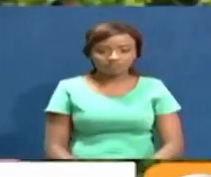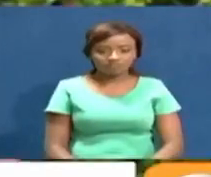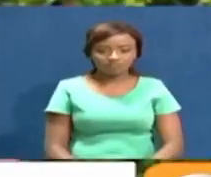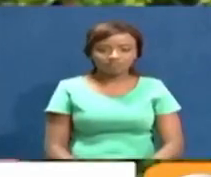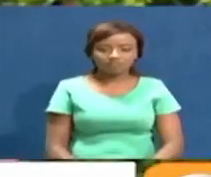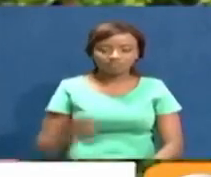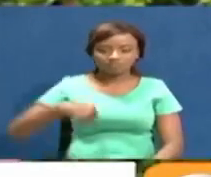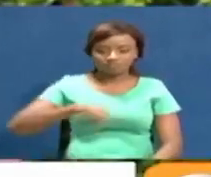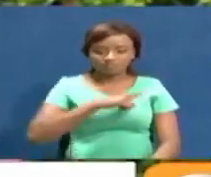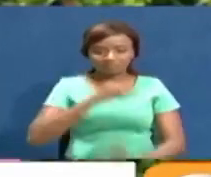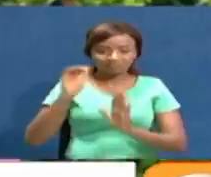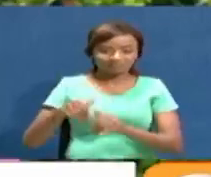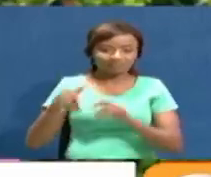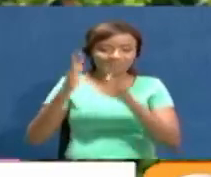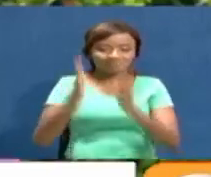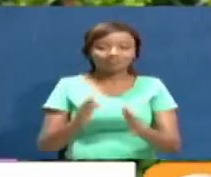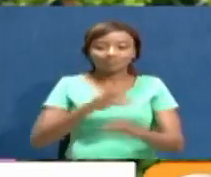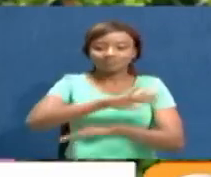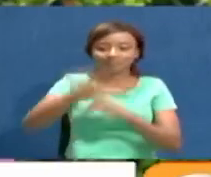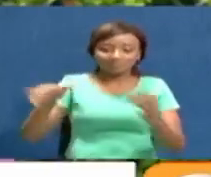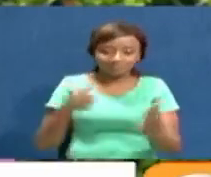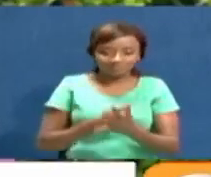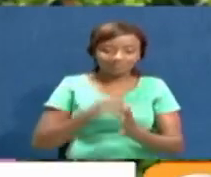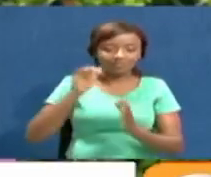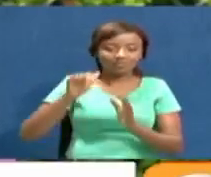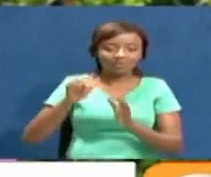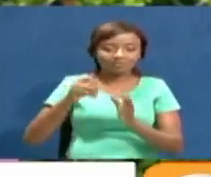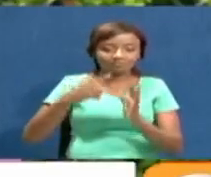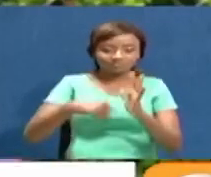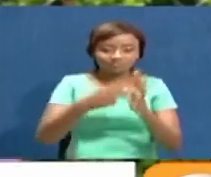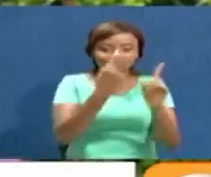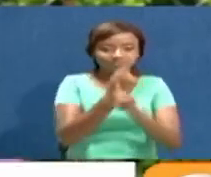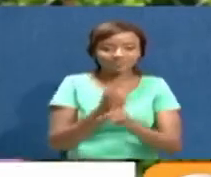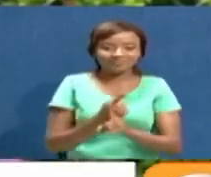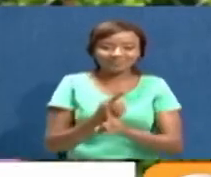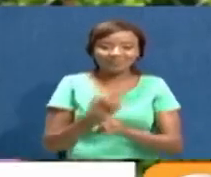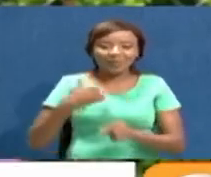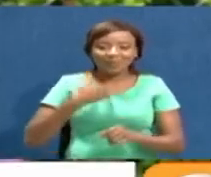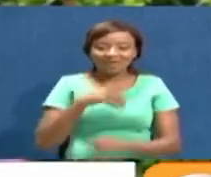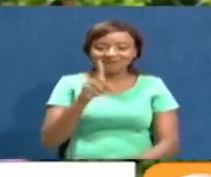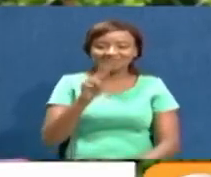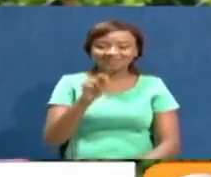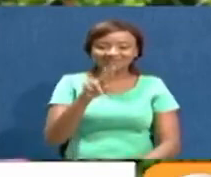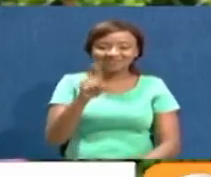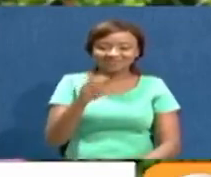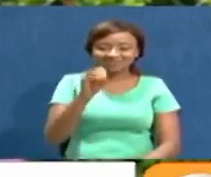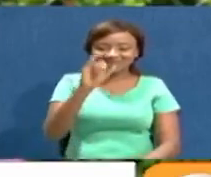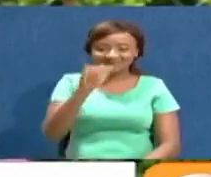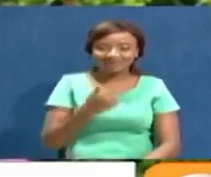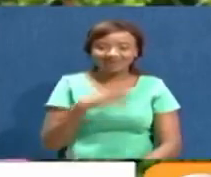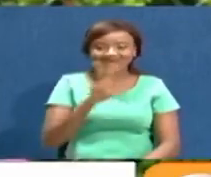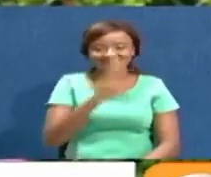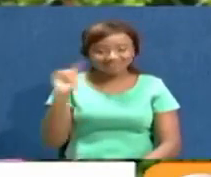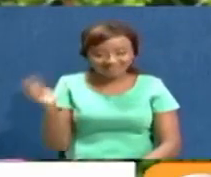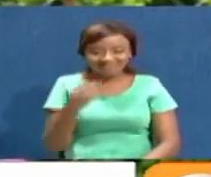We as farmers, across all the millers, we have Nzoia, we have Butali, we have West Kenya,